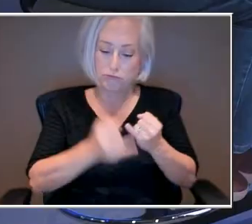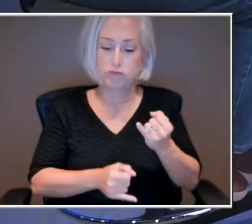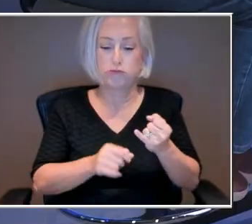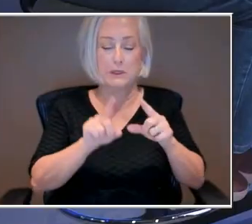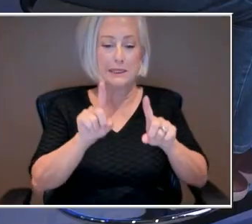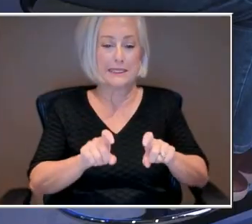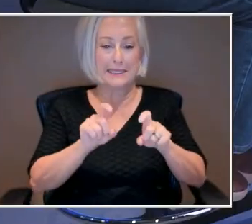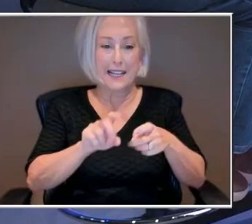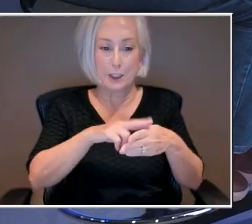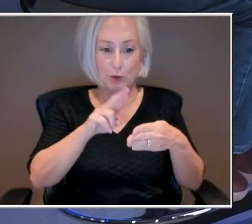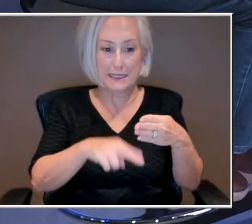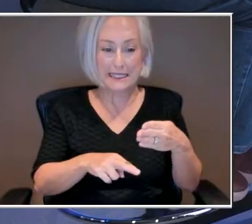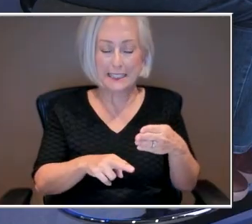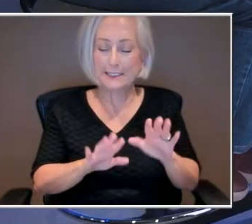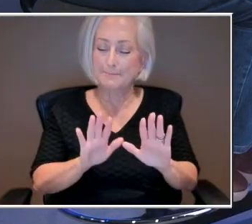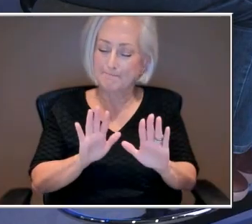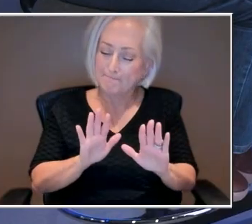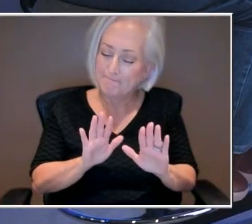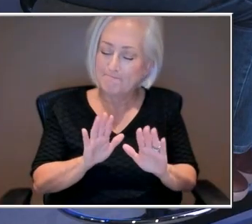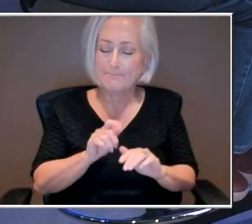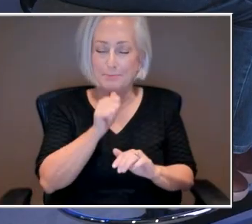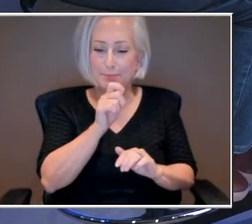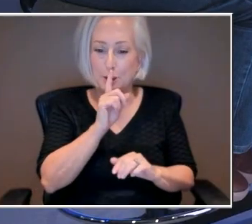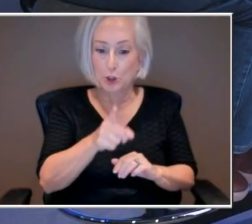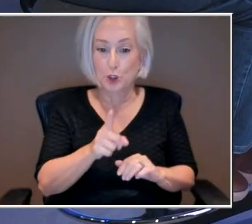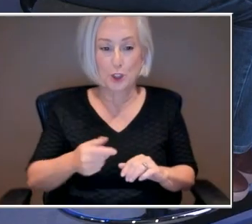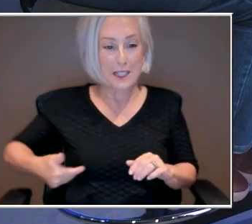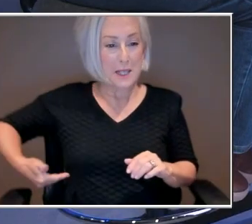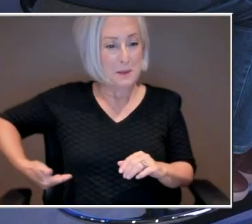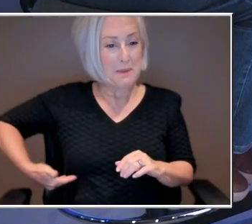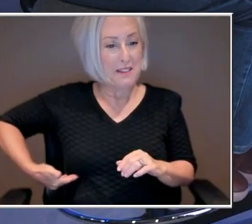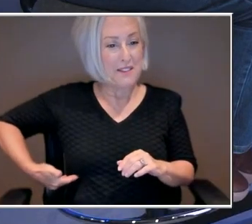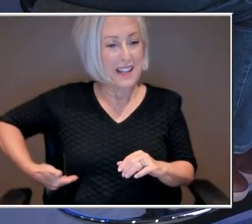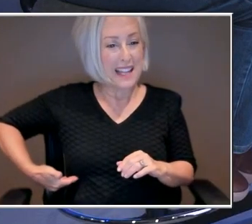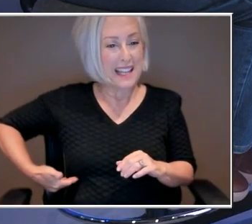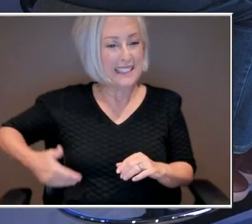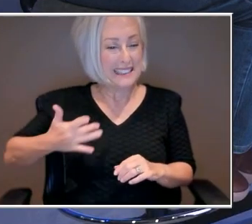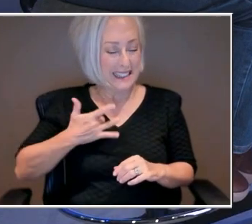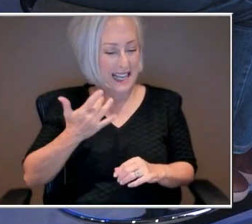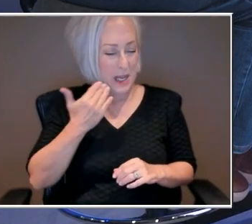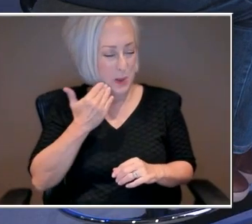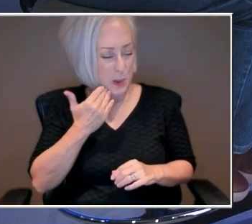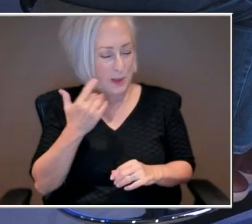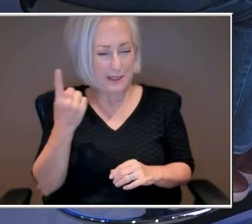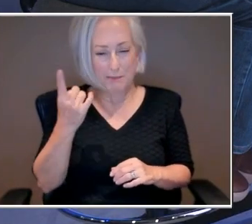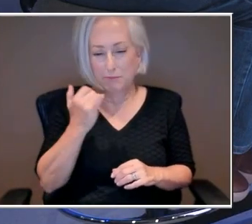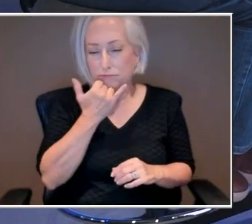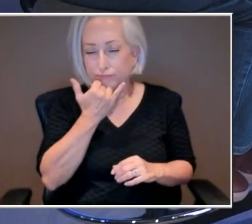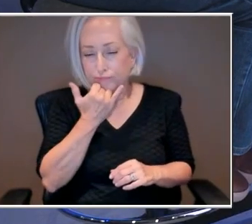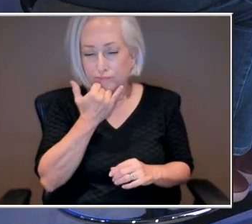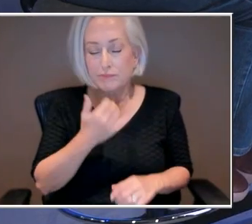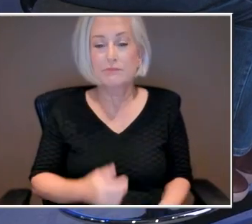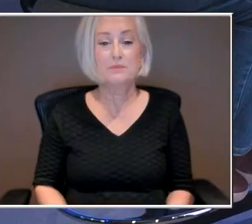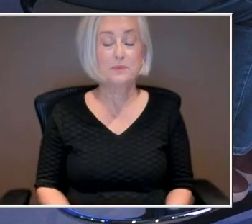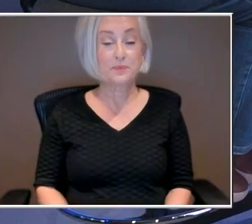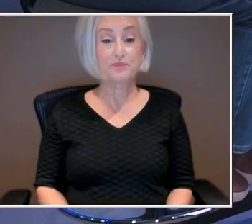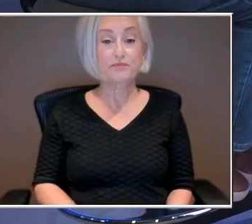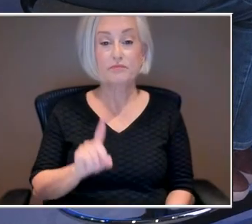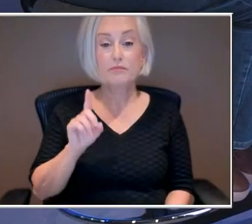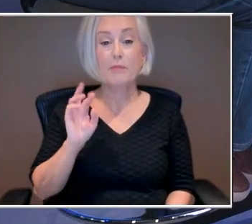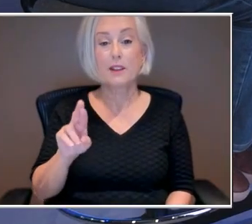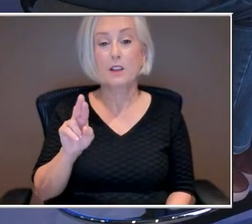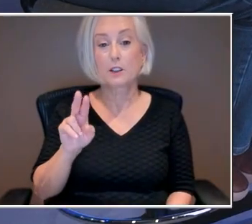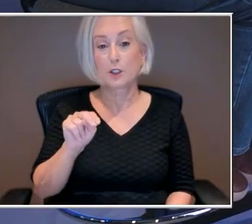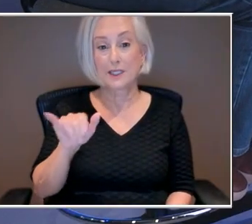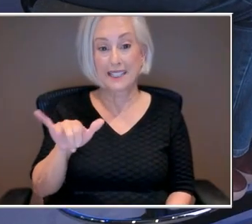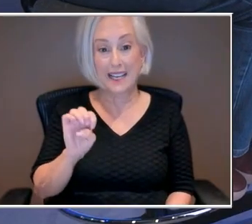gut feeling. I kind of had it, you know, knew that something wasn't right. Dr. Nye, I mean, 26, I mean, to have